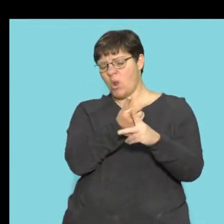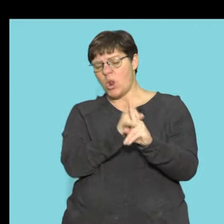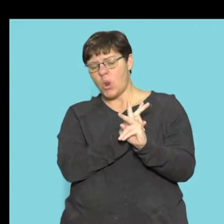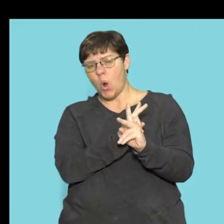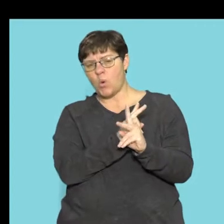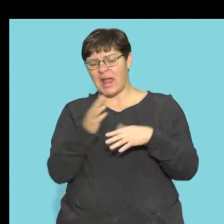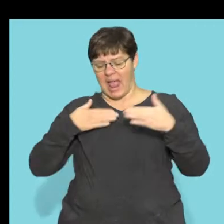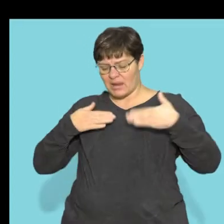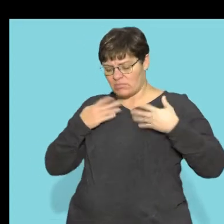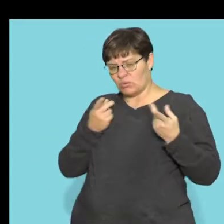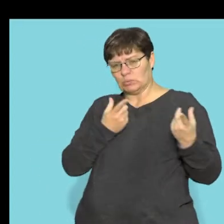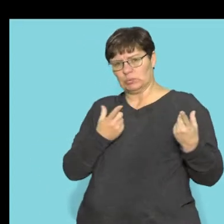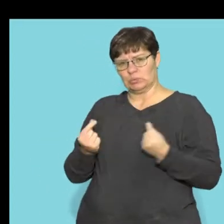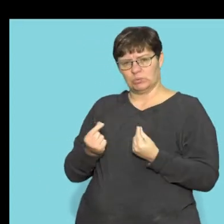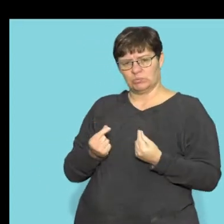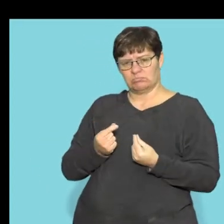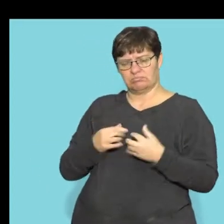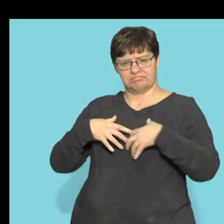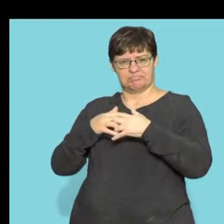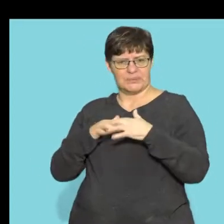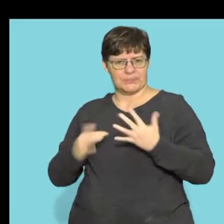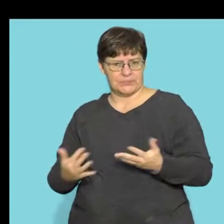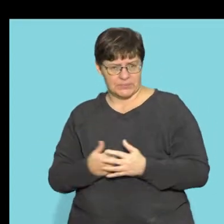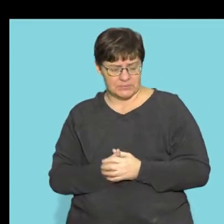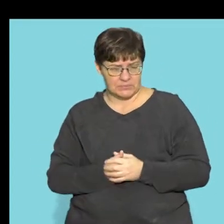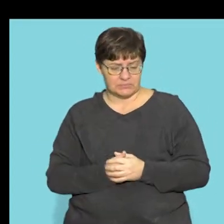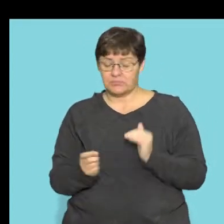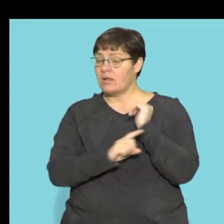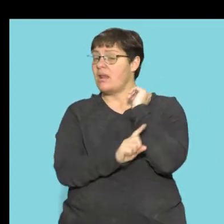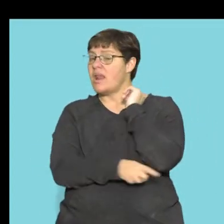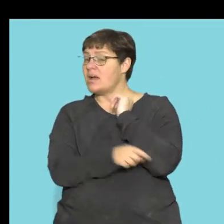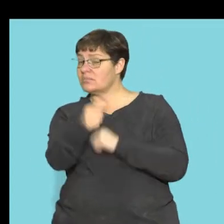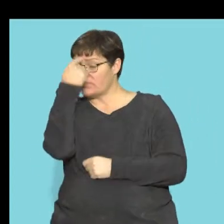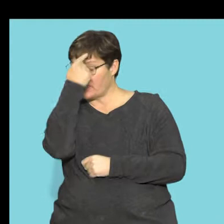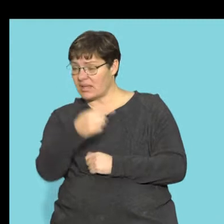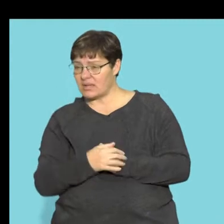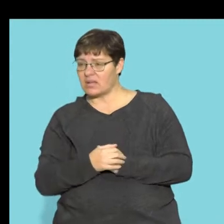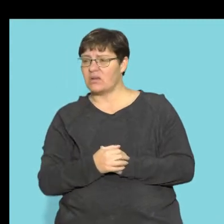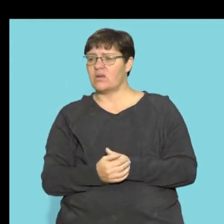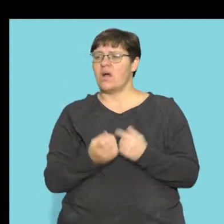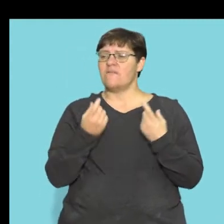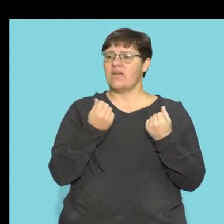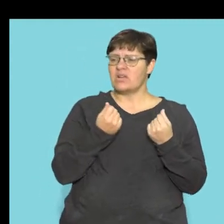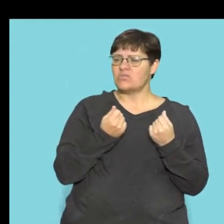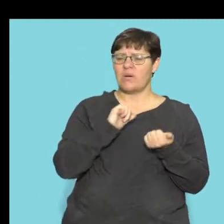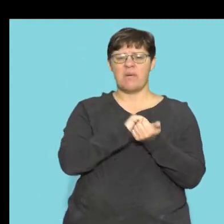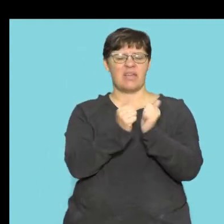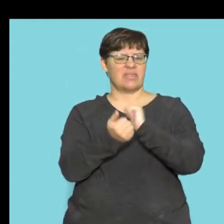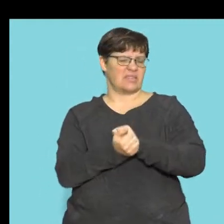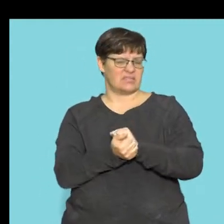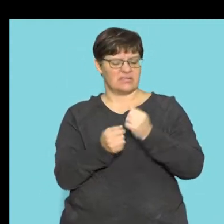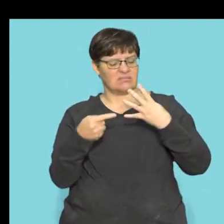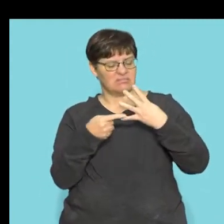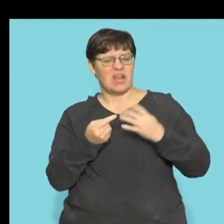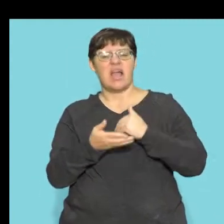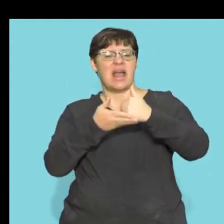actually administer these loans of theirs? The last thing you need to think about, how can financial maths help